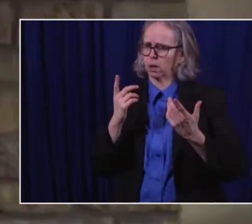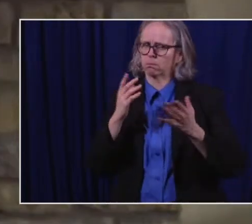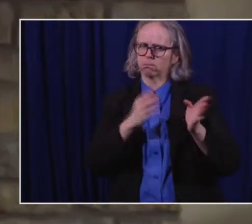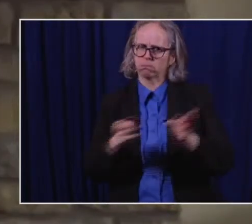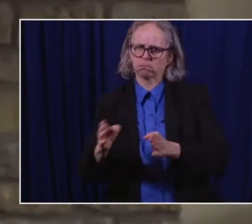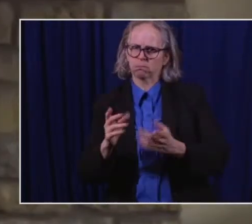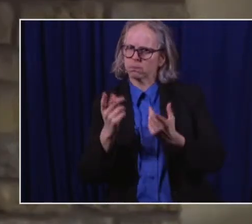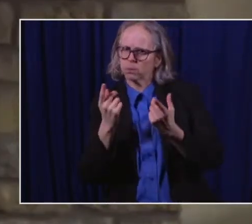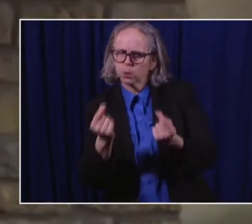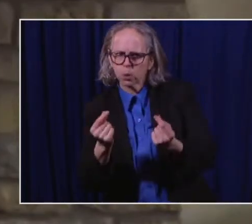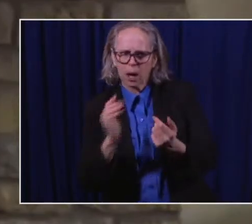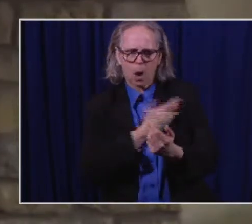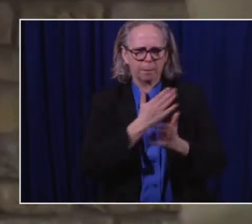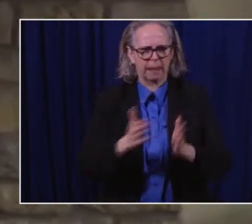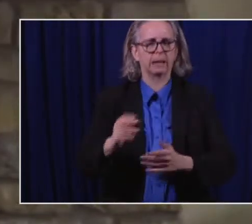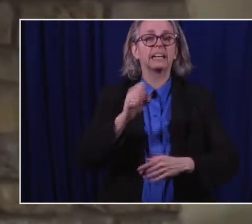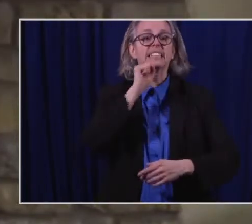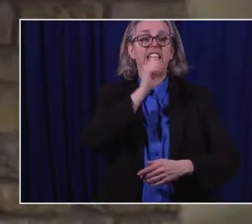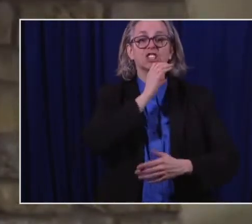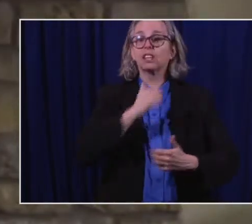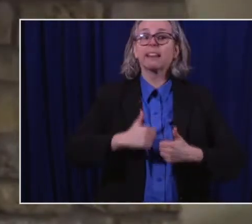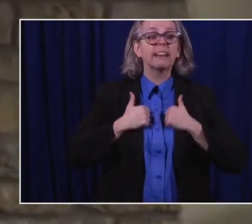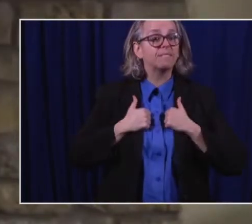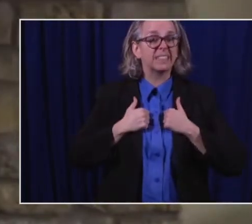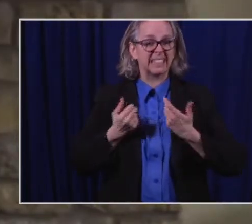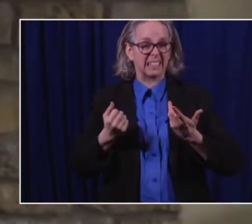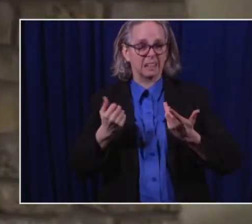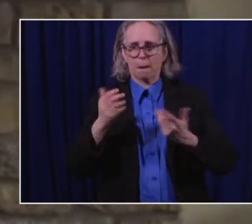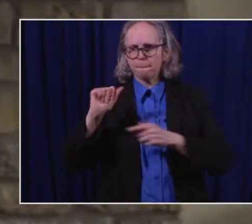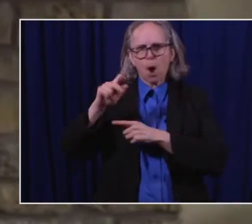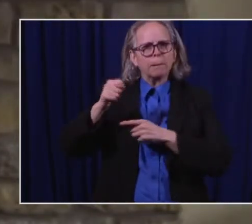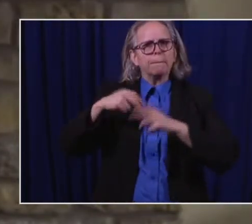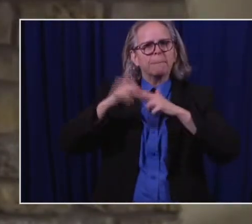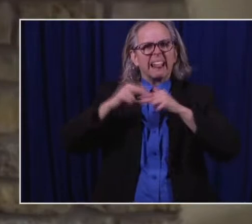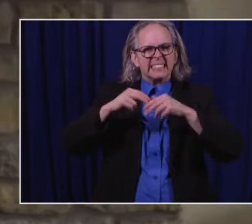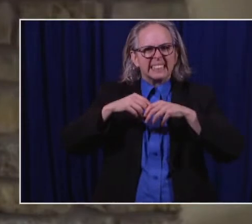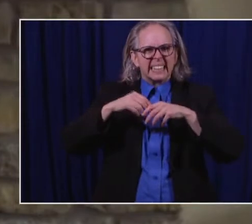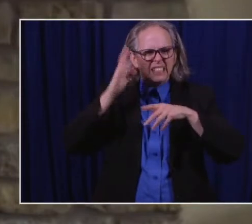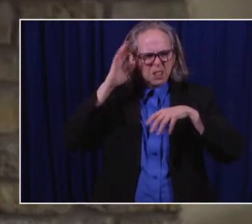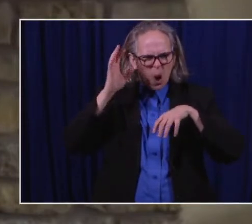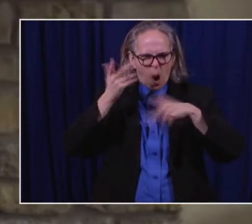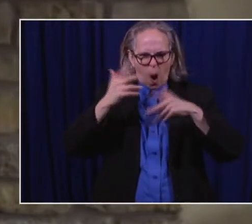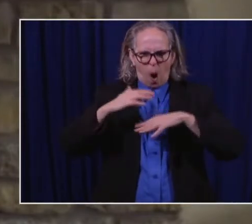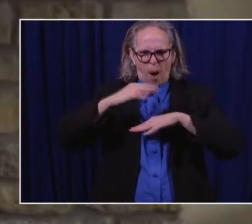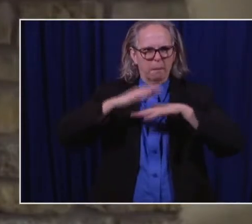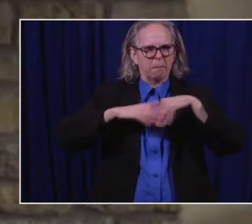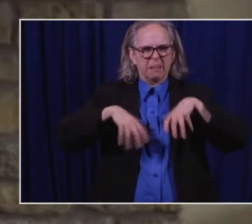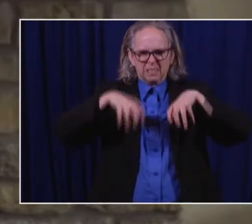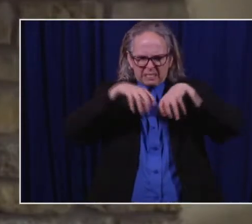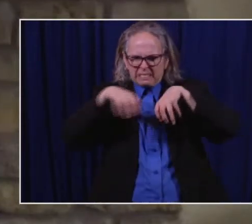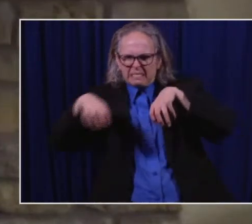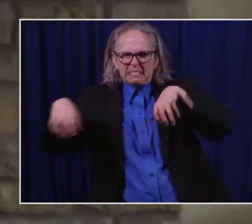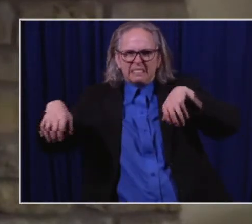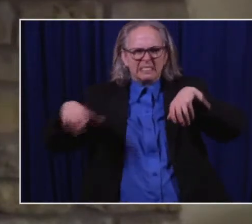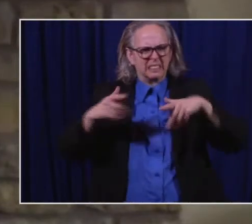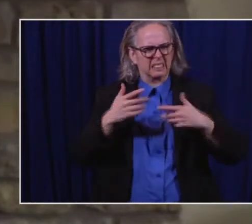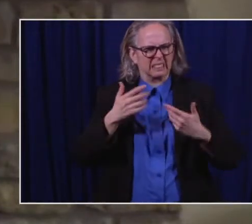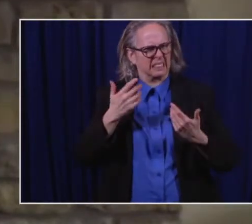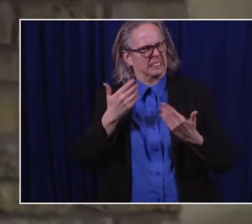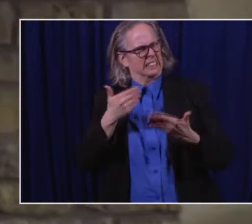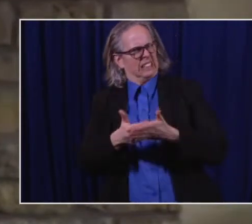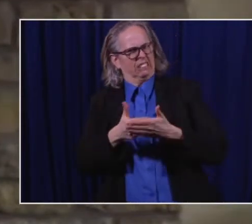rises, sometimes they're not so high rise, but these are people who have their own apartments and who basically live by themselves.